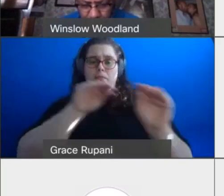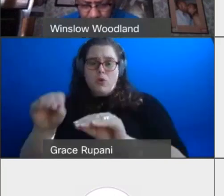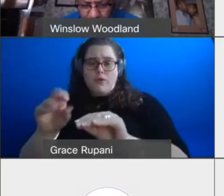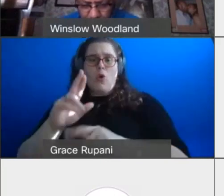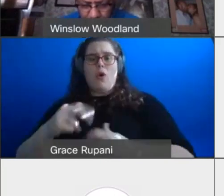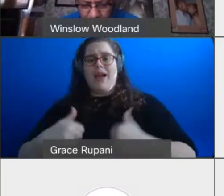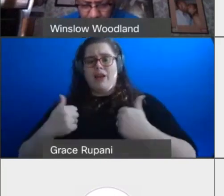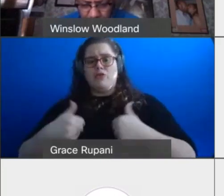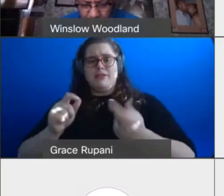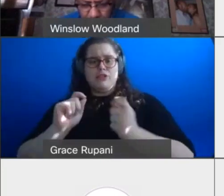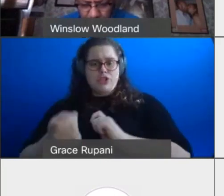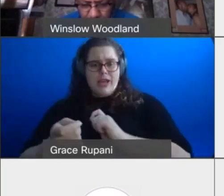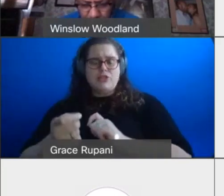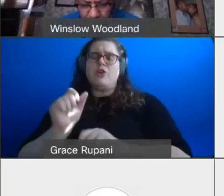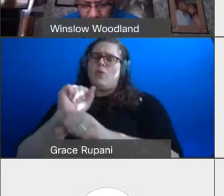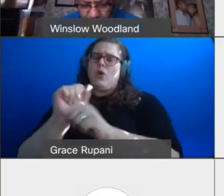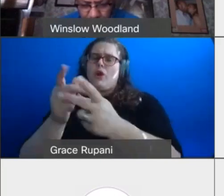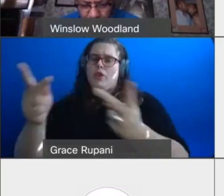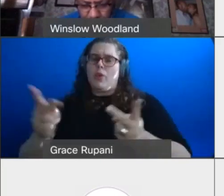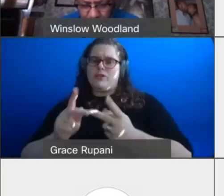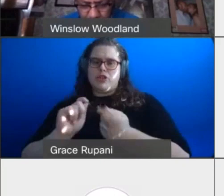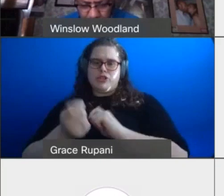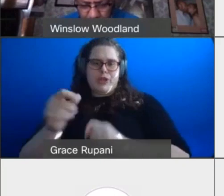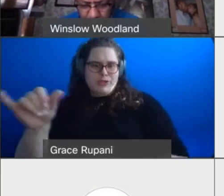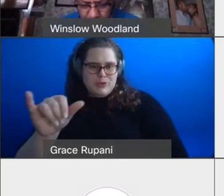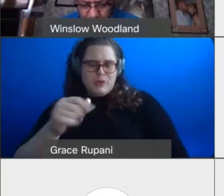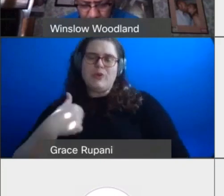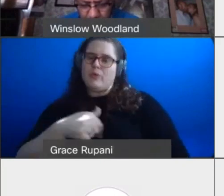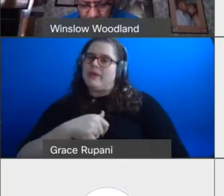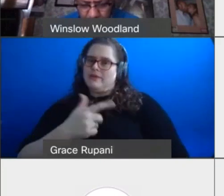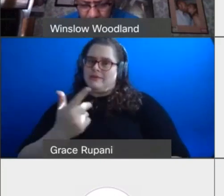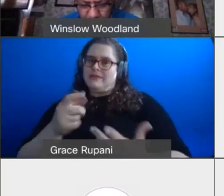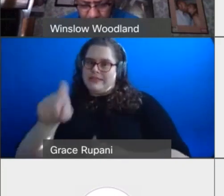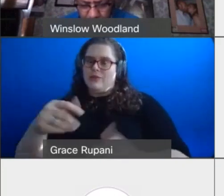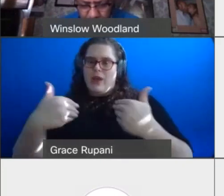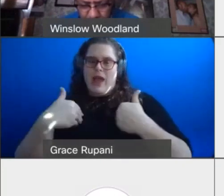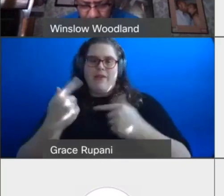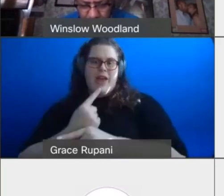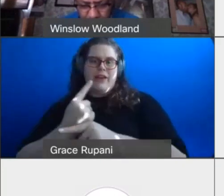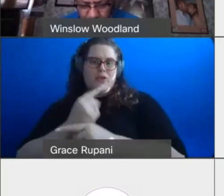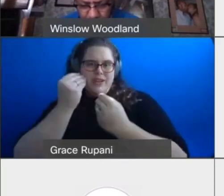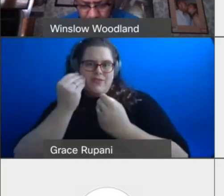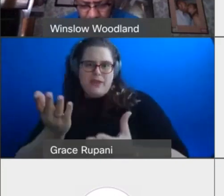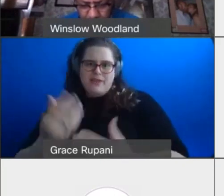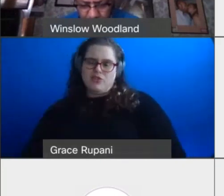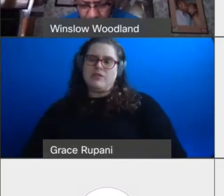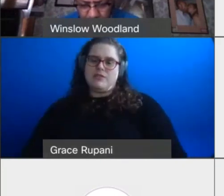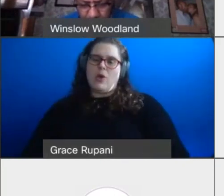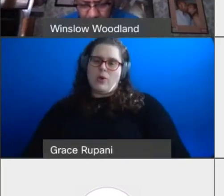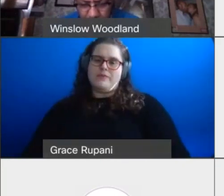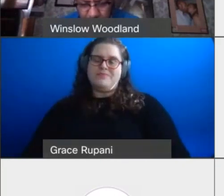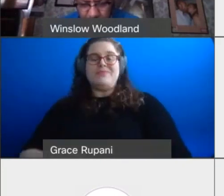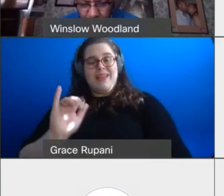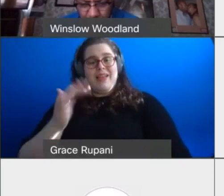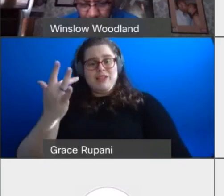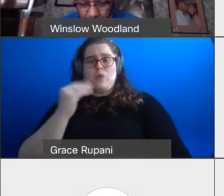change as well. So we just want accurate information. So that's why I'm saying that the home address is